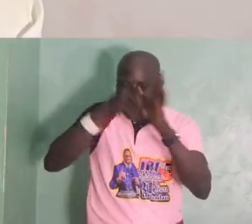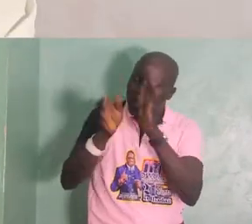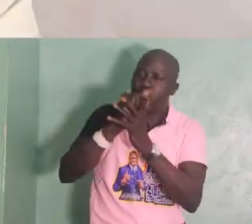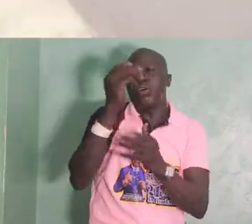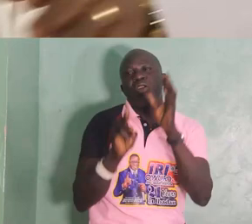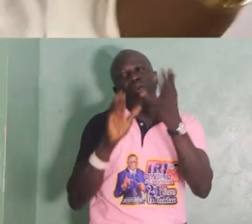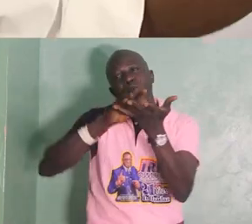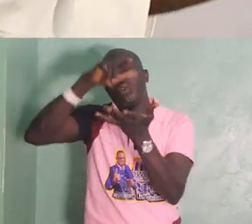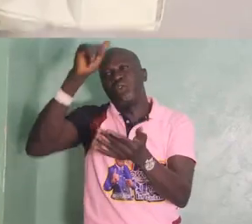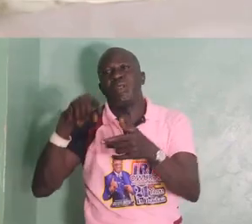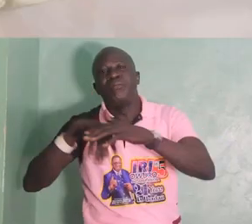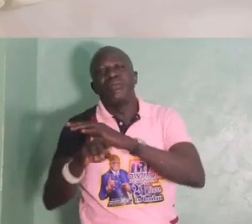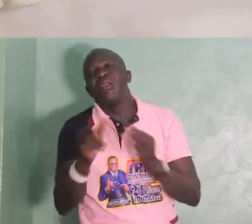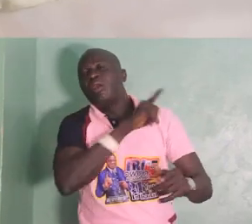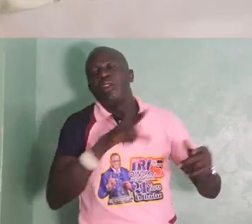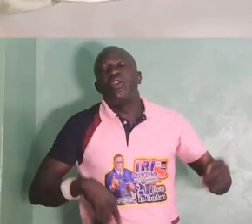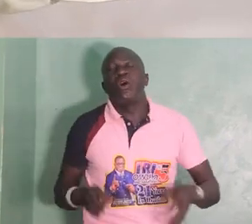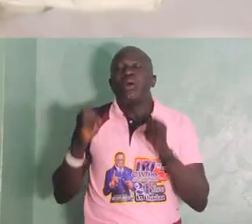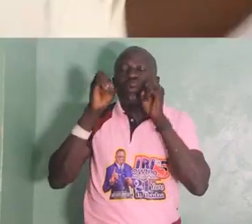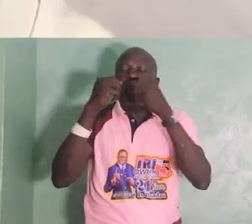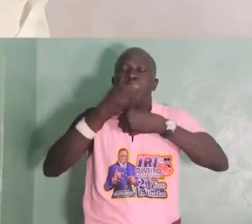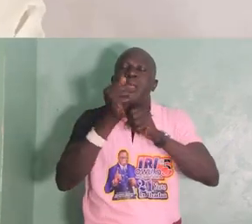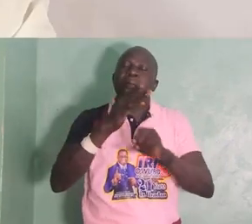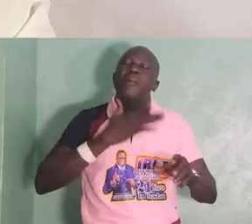The enemy will not quench the light of your glory. Oh, Lord, save my life.